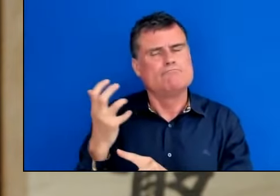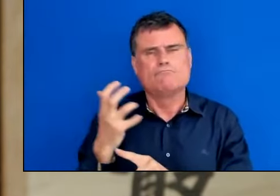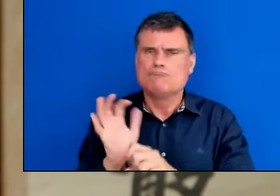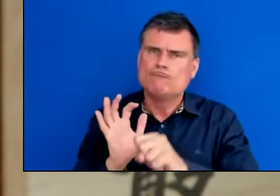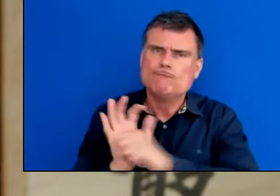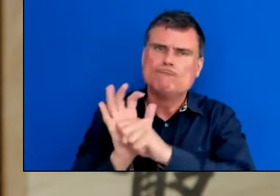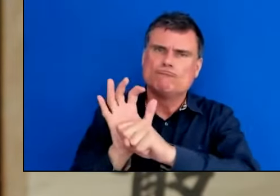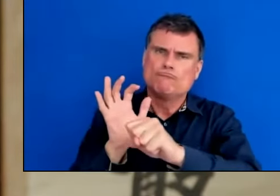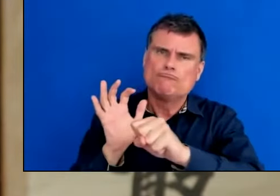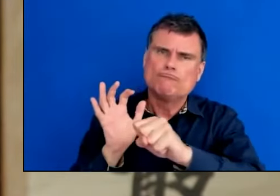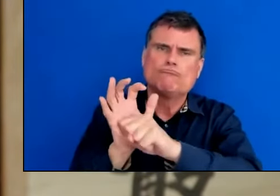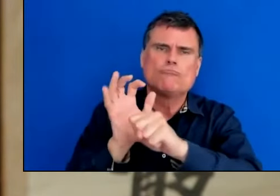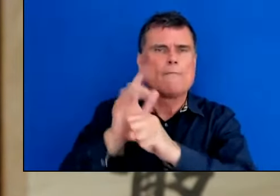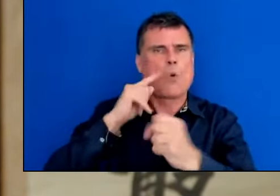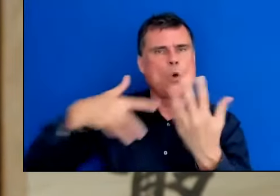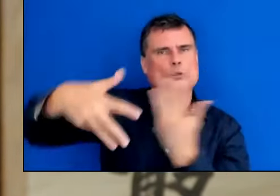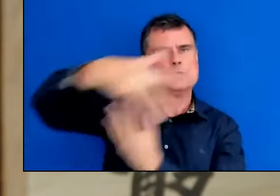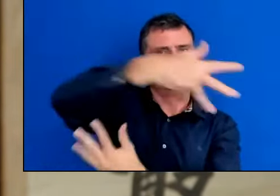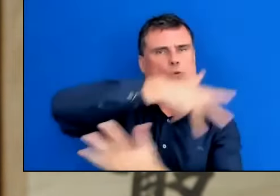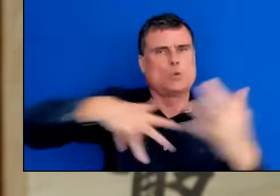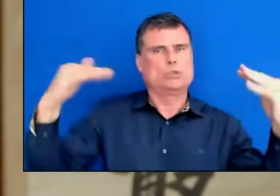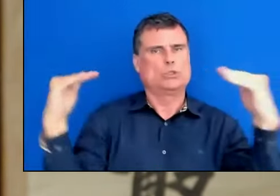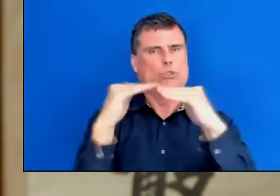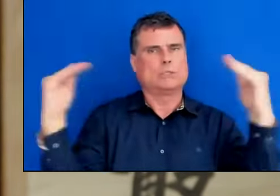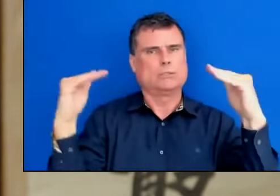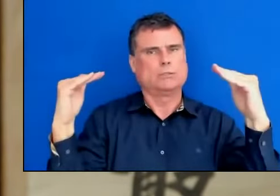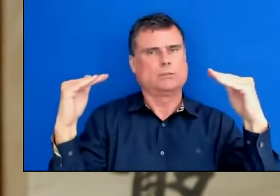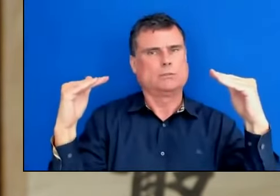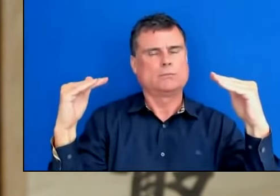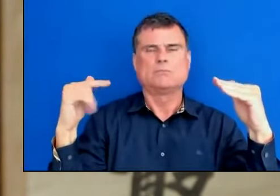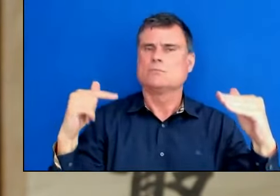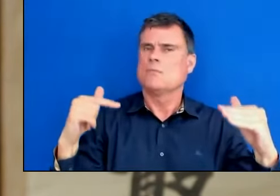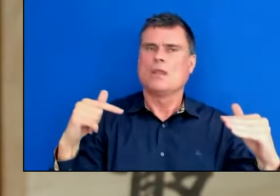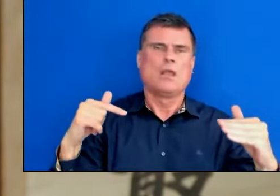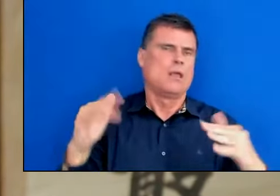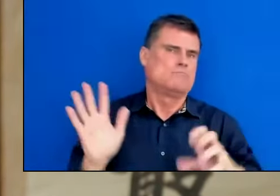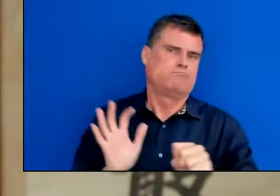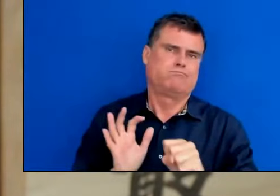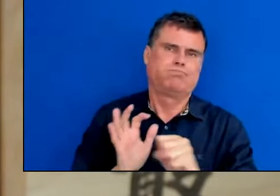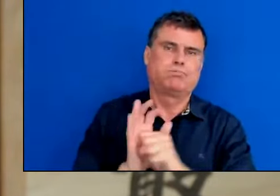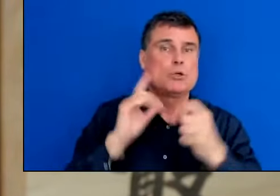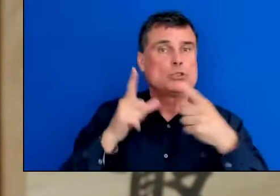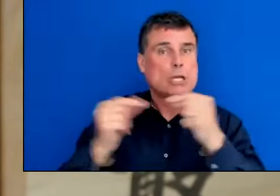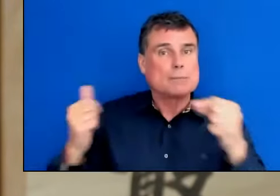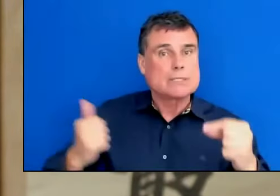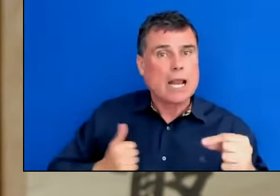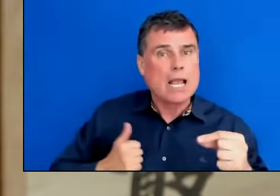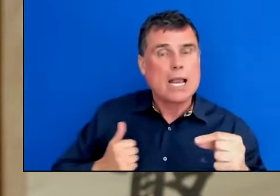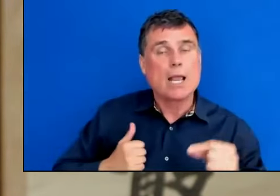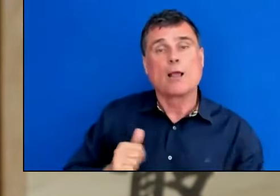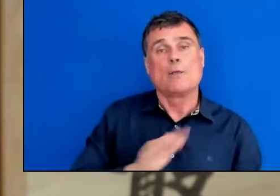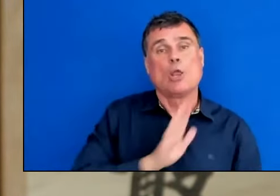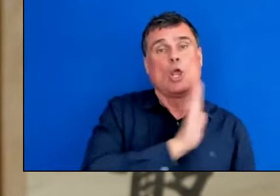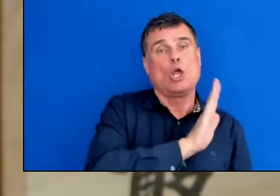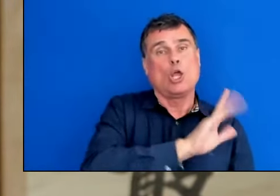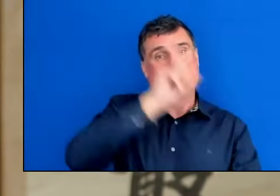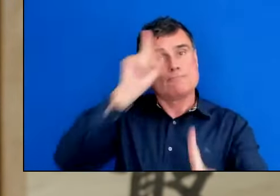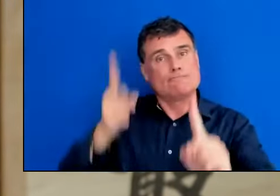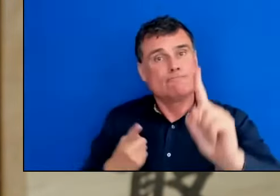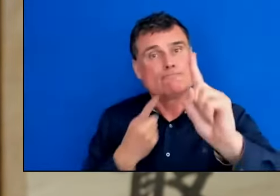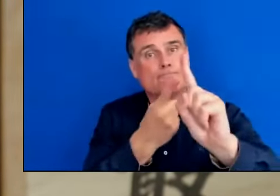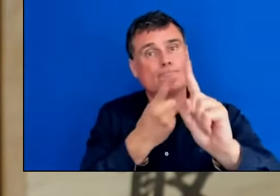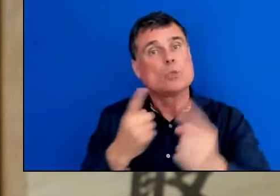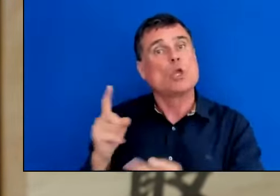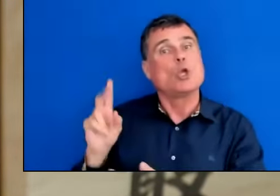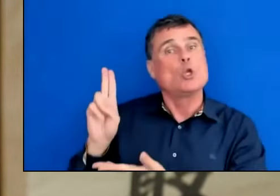was awarded the Order of British Columbia for her efforts to advocate for Japanese Canadians. One of her advocacy initiatives resulted